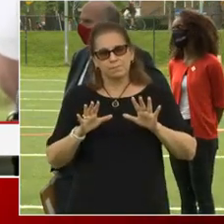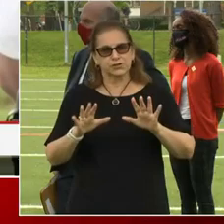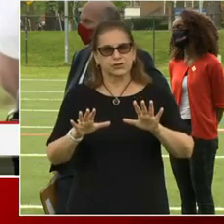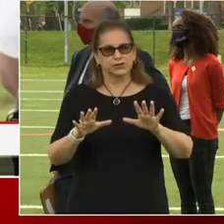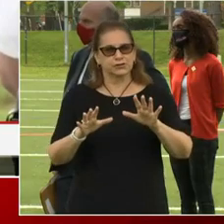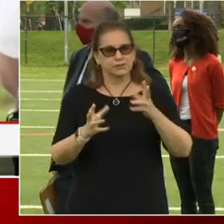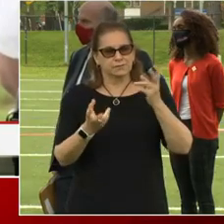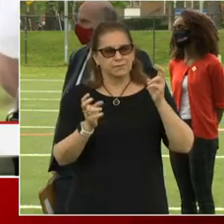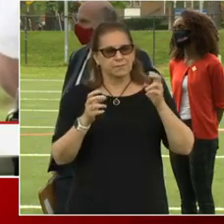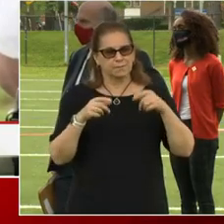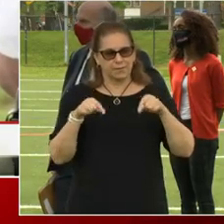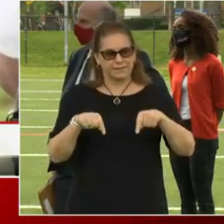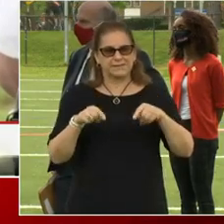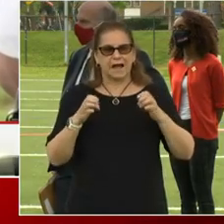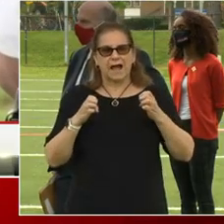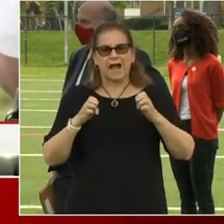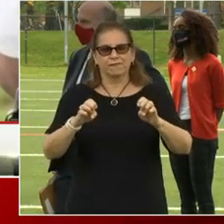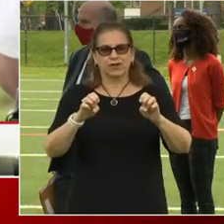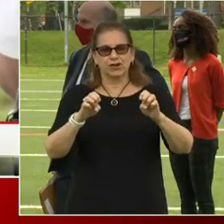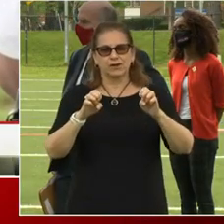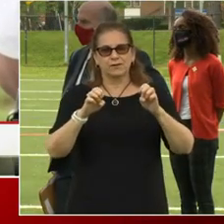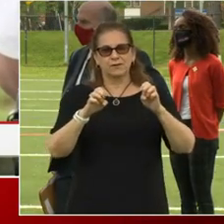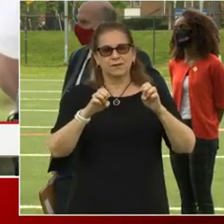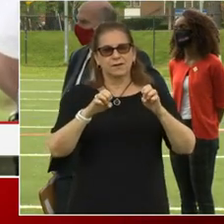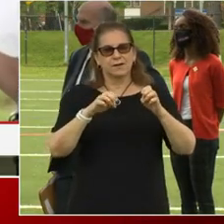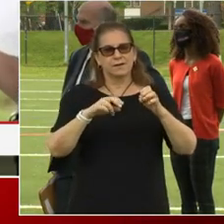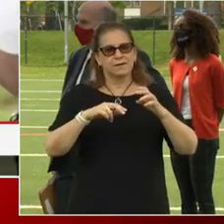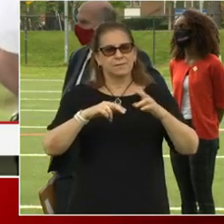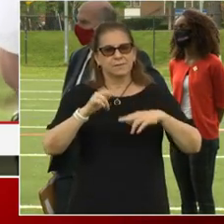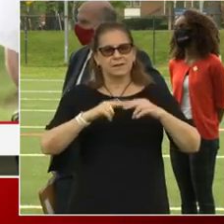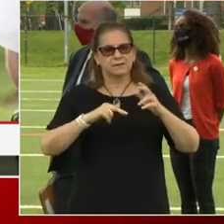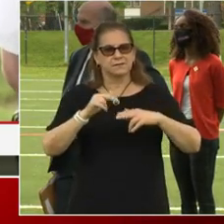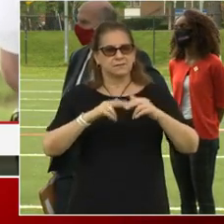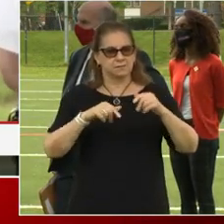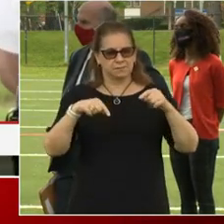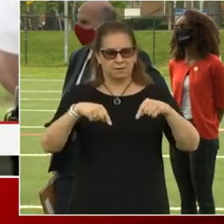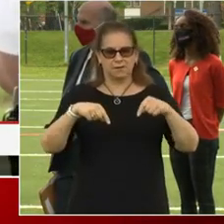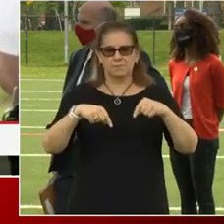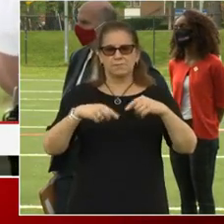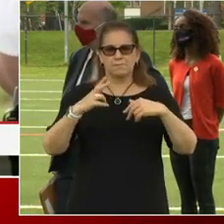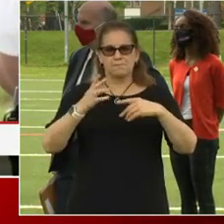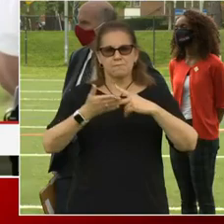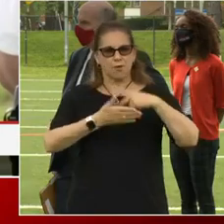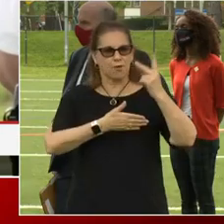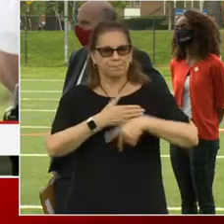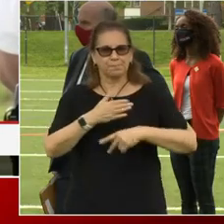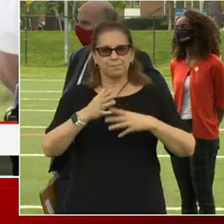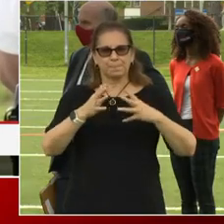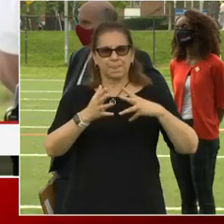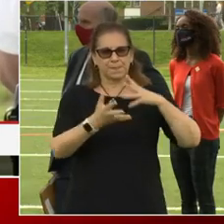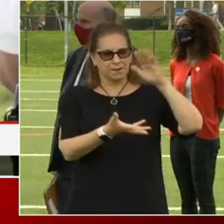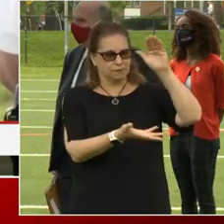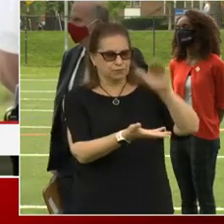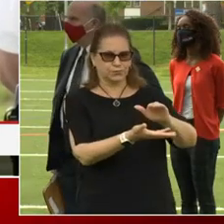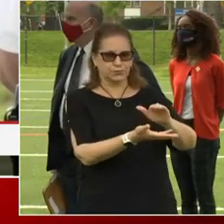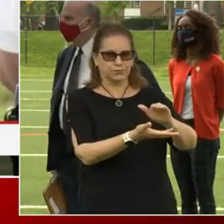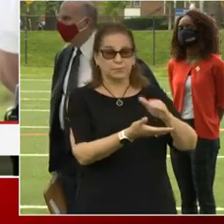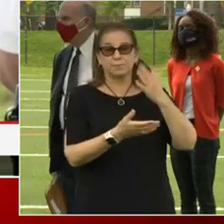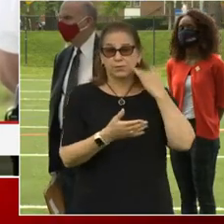place, is building blocks that will help us concentrate on the places where we know there's a high incidence of